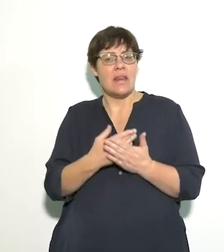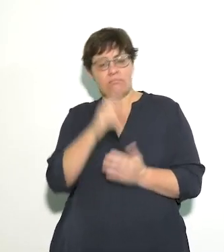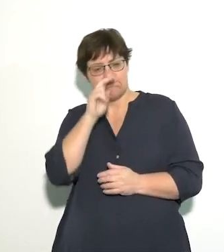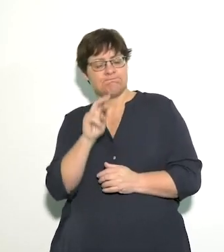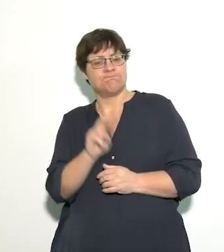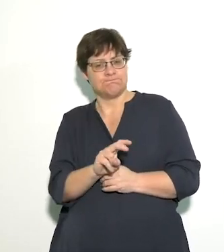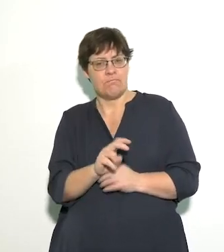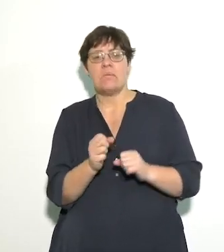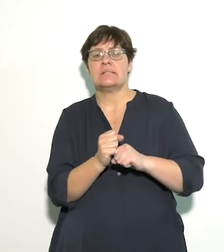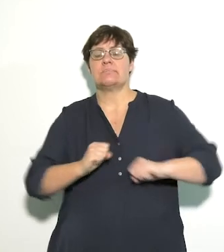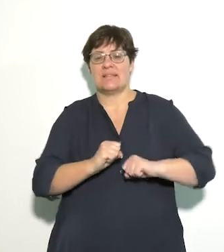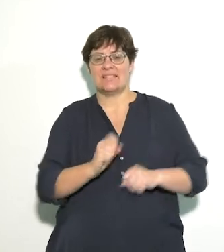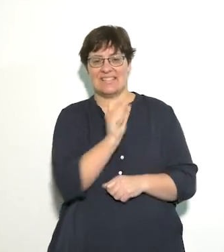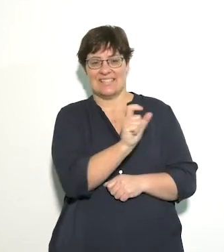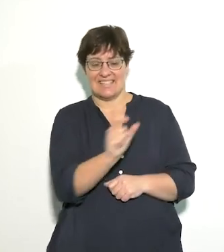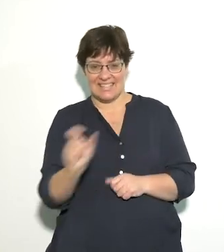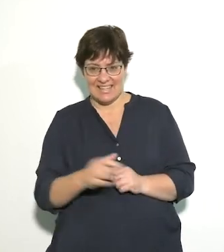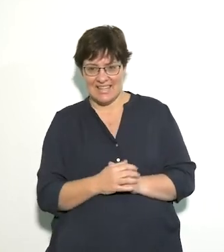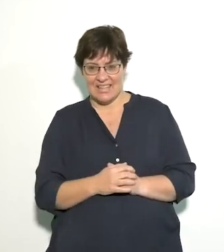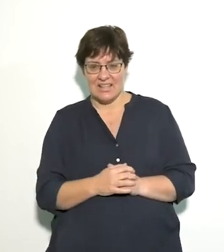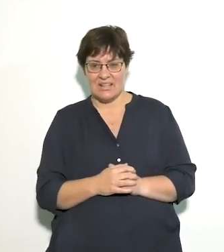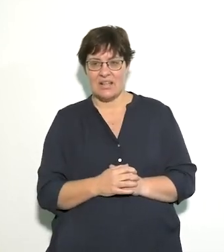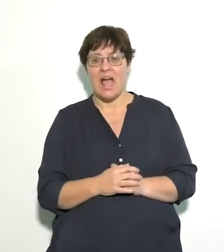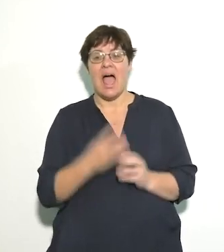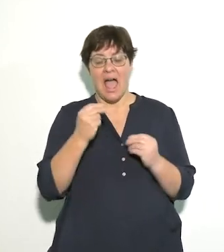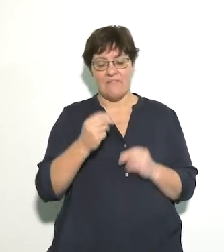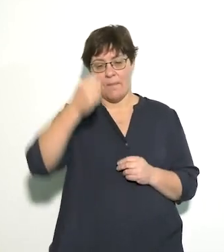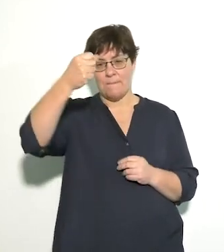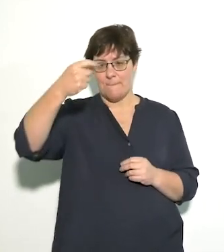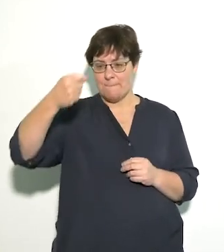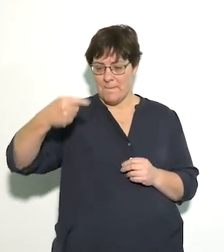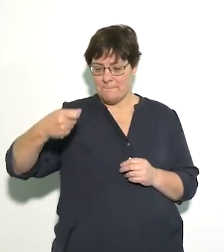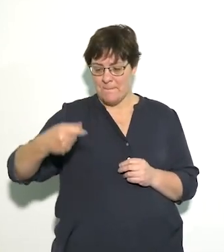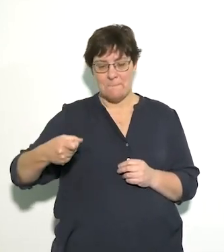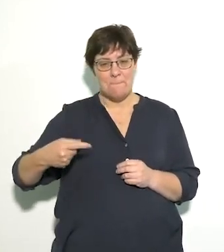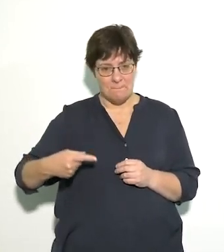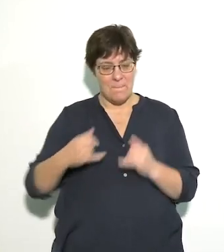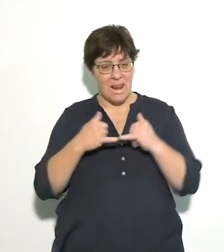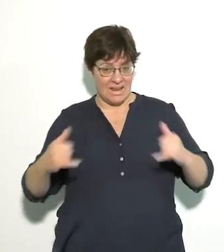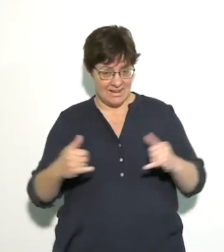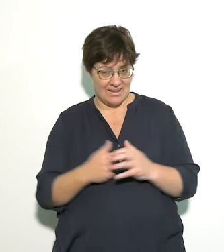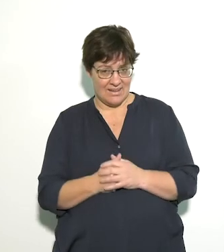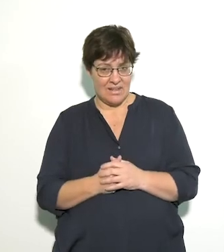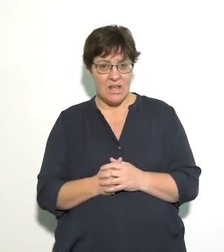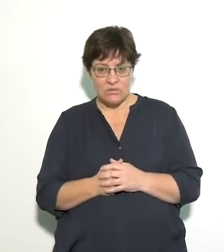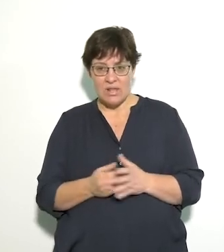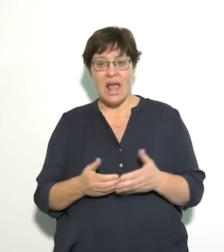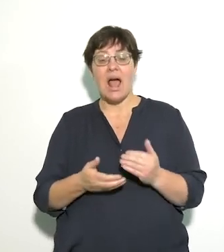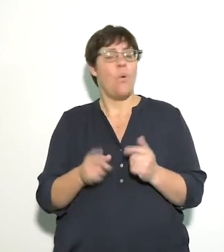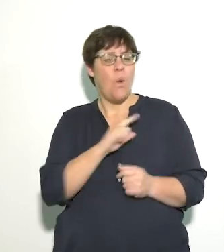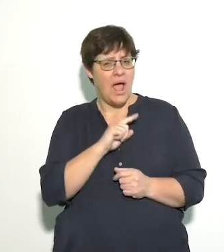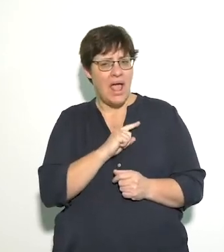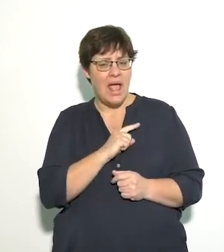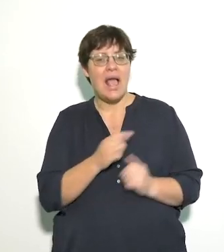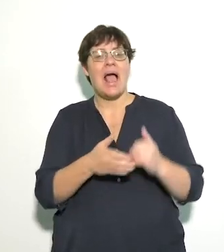then look at the spacing. You'll notice I've got dots next to each of my lines, and that just helps